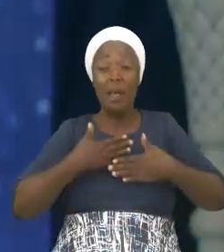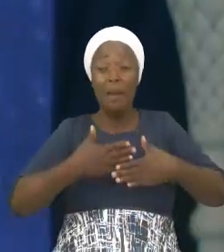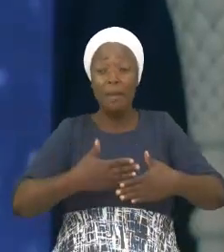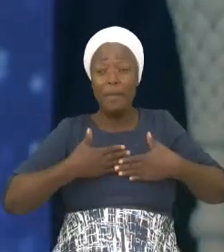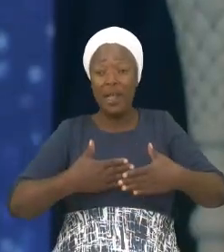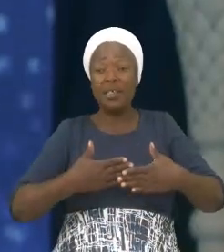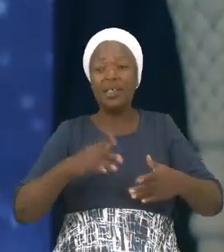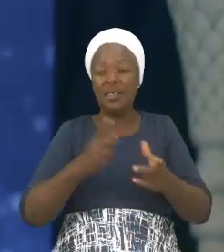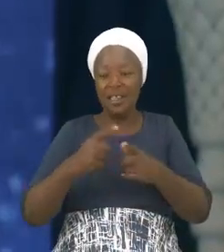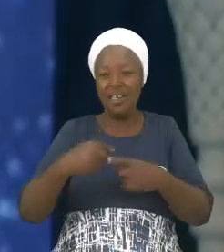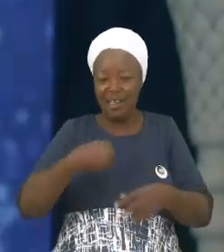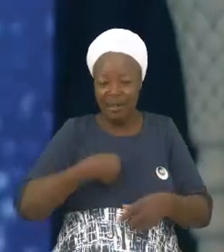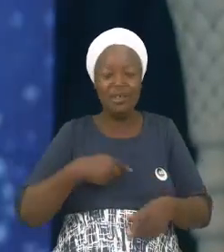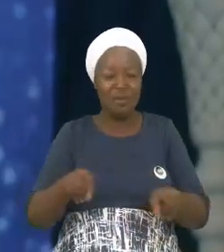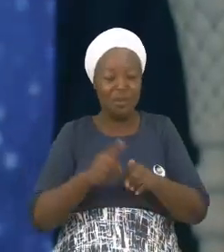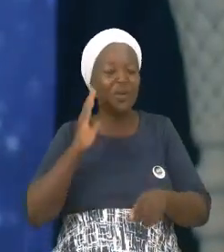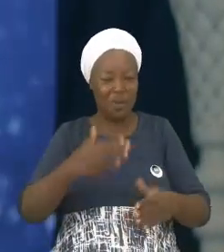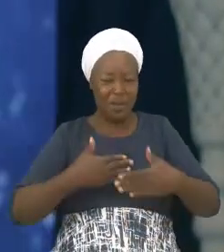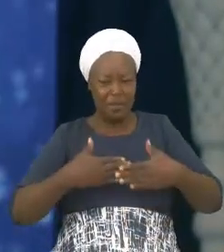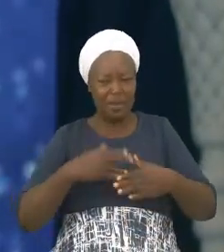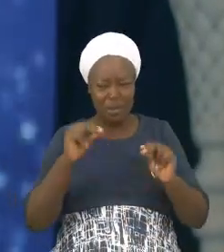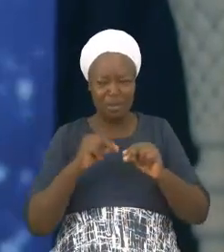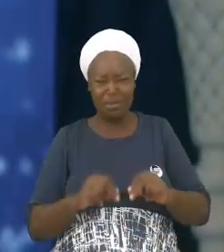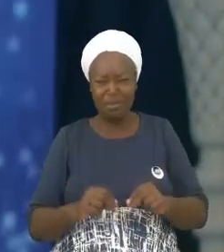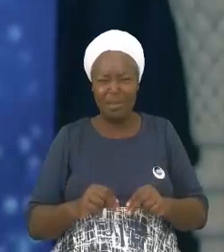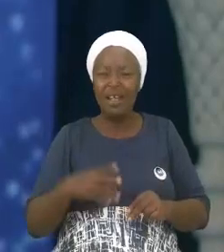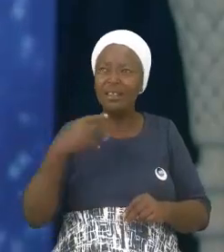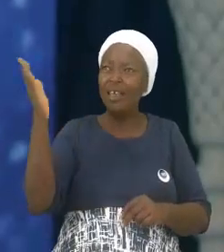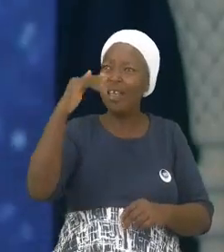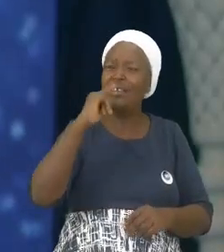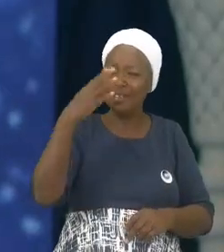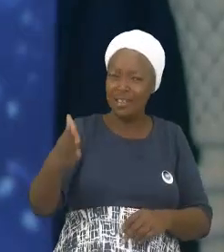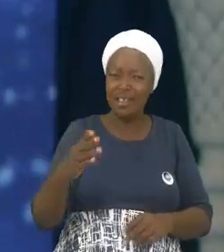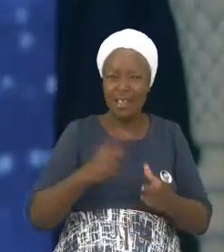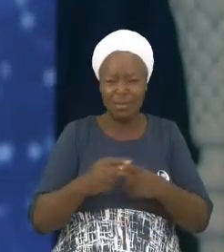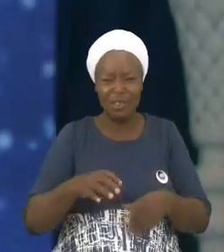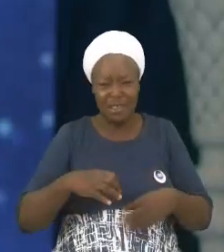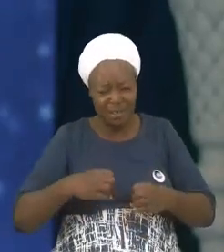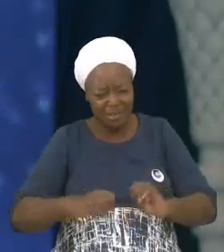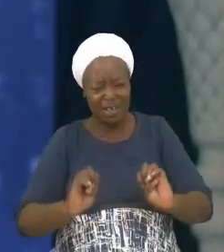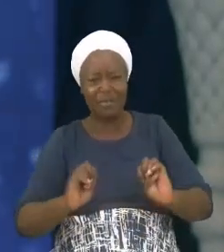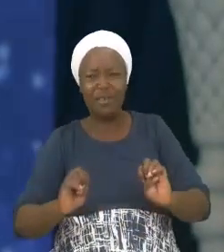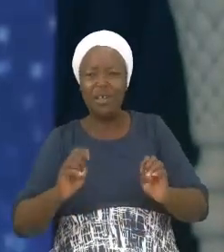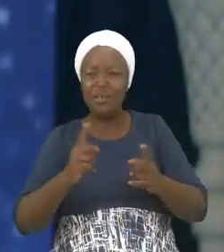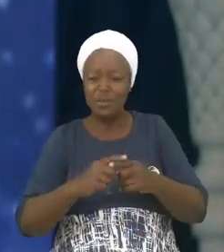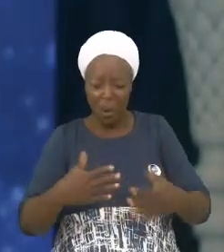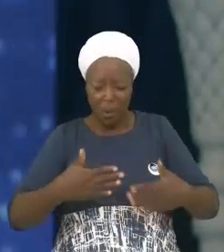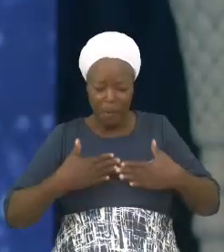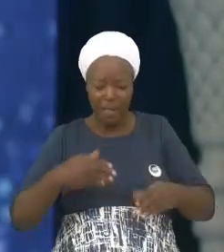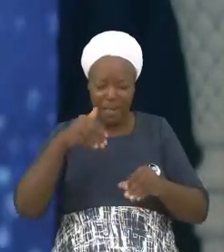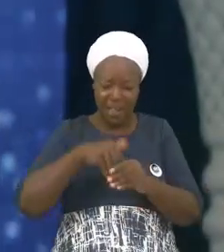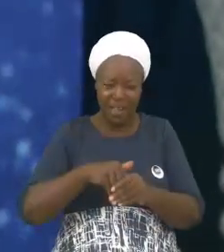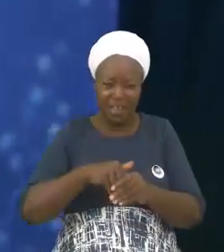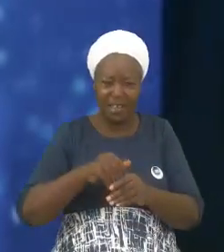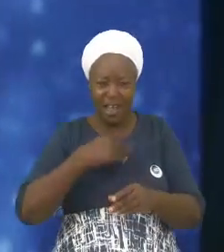air is available, and then we make the effort in, out, we inhale, we exhale. We're